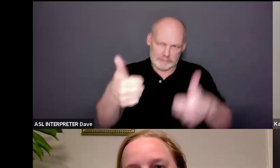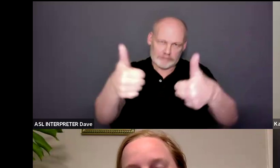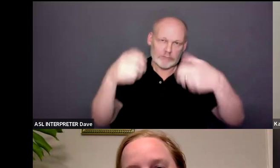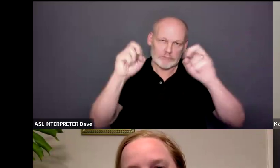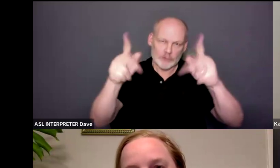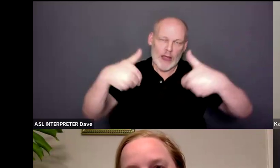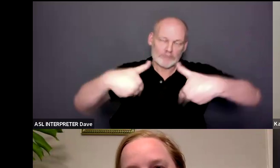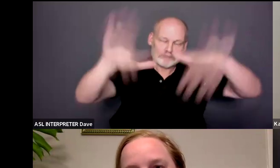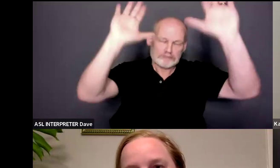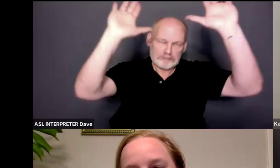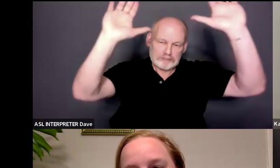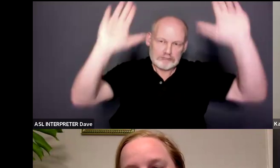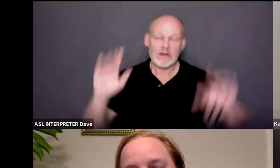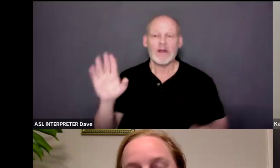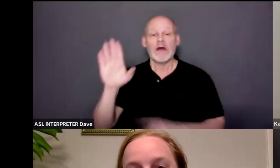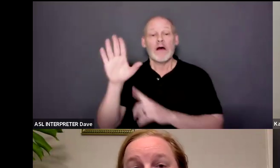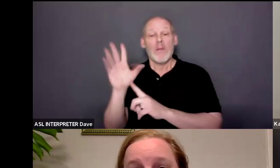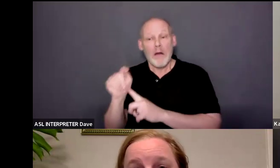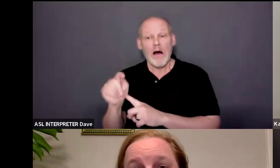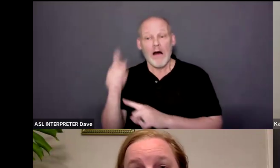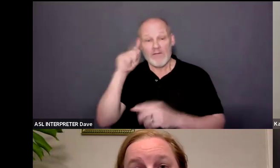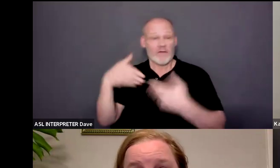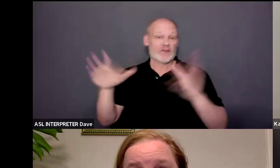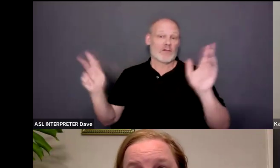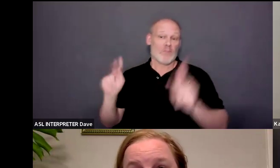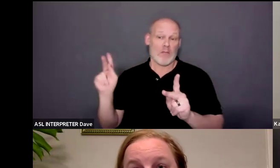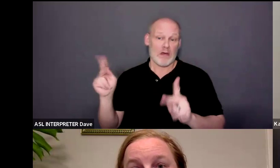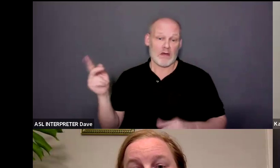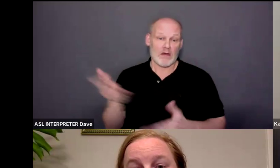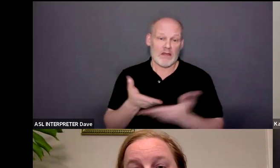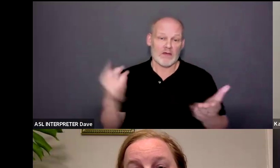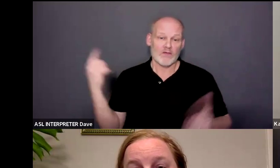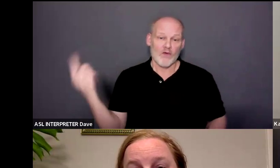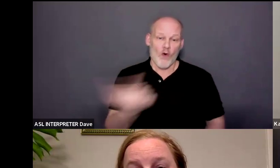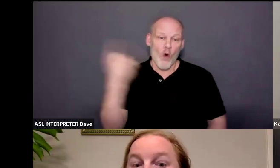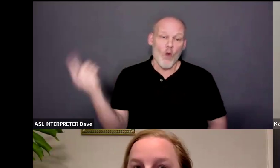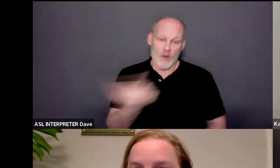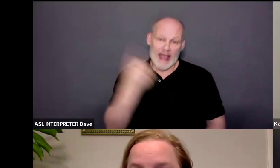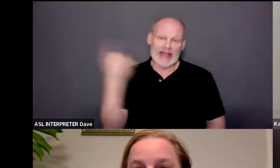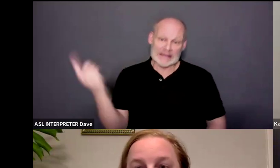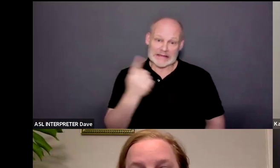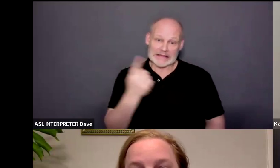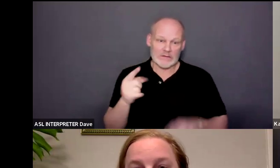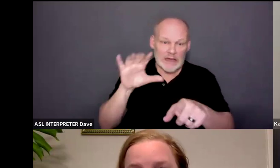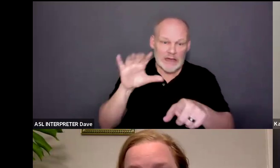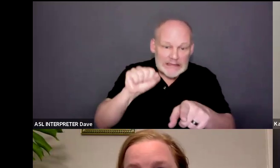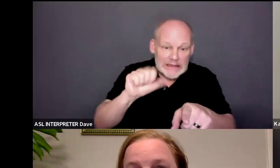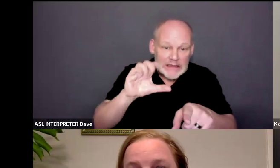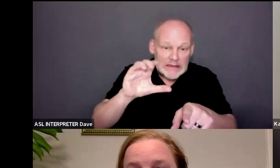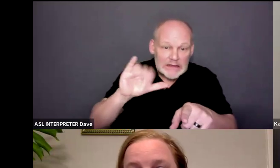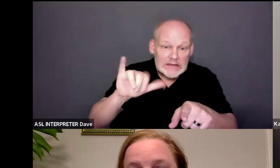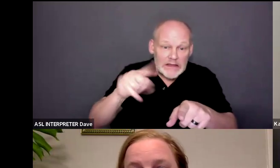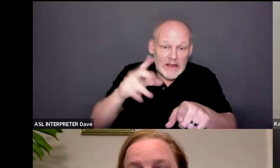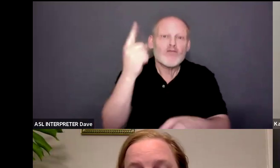But just the importance of public health and things that we're tracking all the time. This also relates. Yes, Cynthia's right. One person